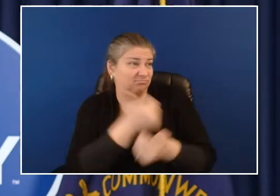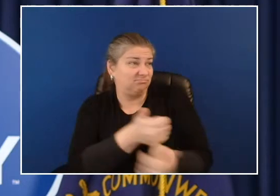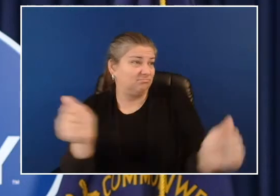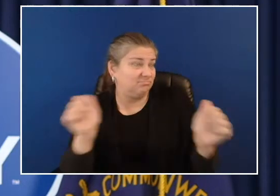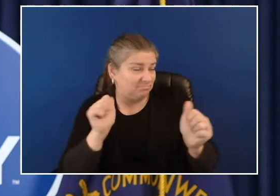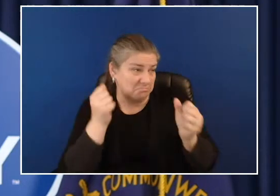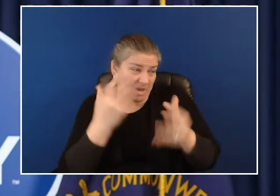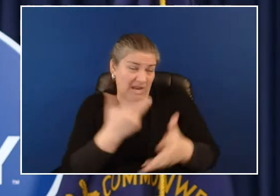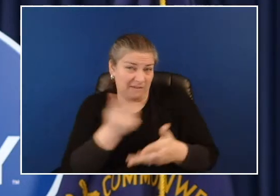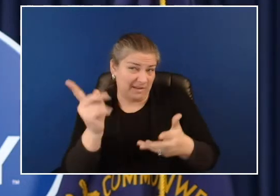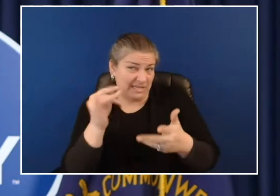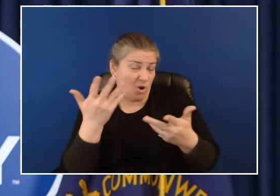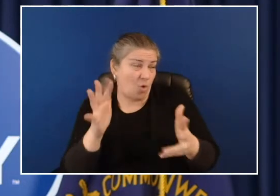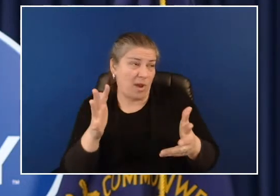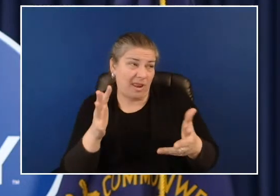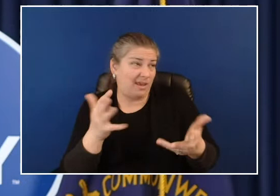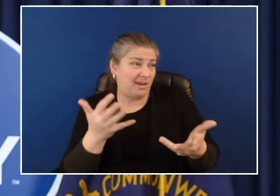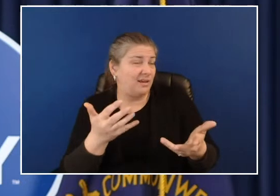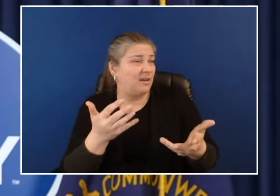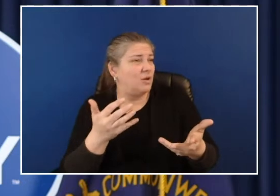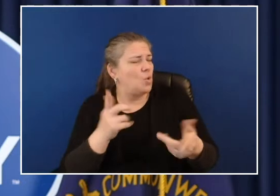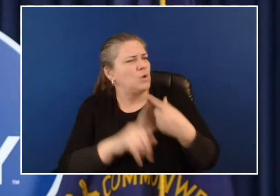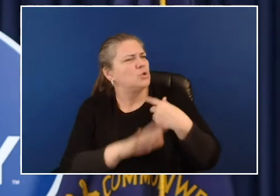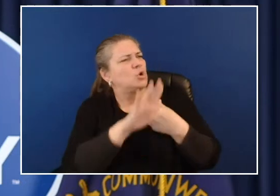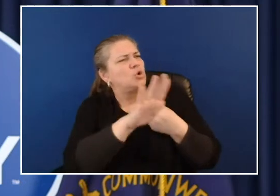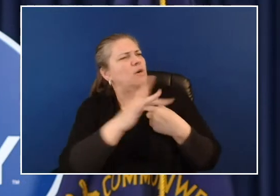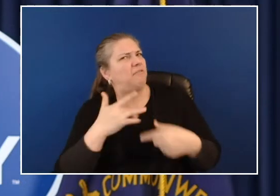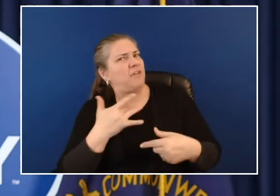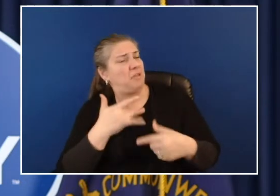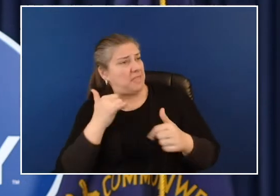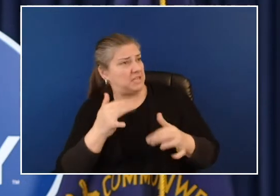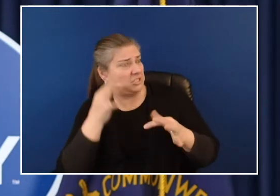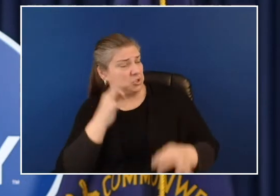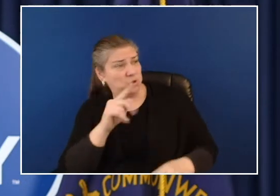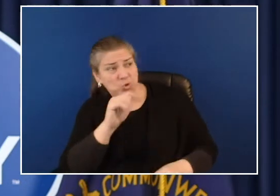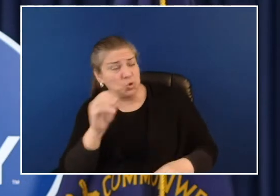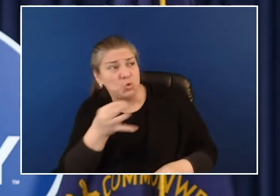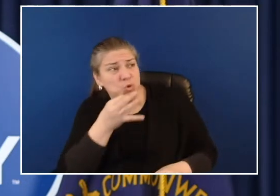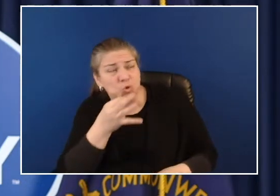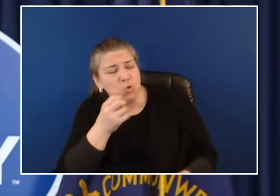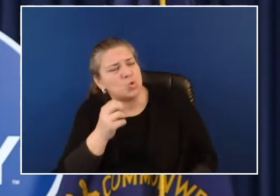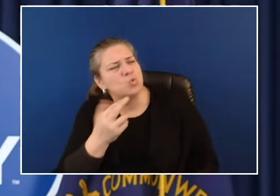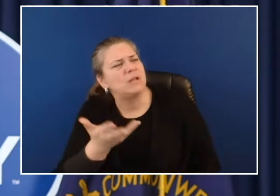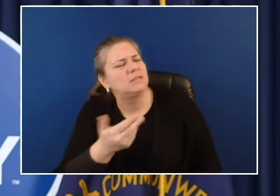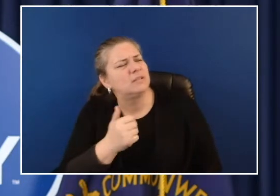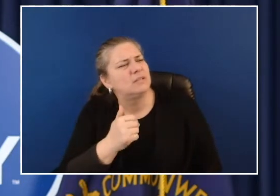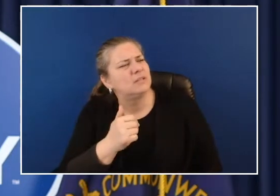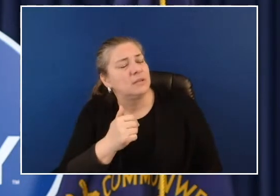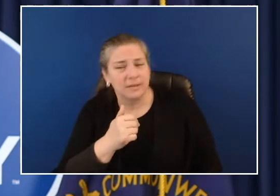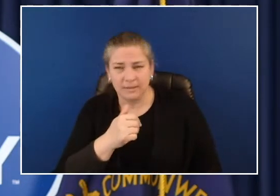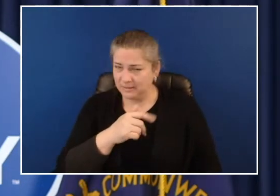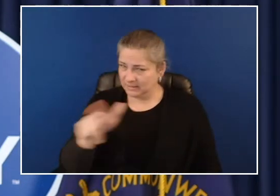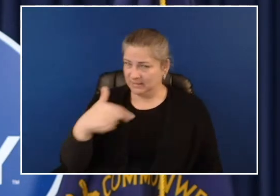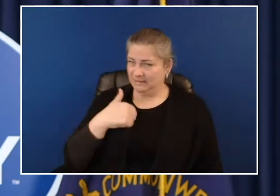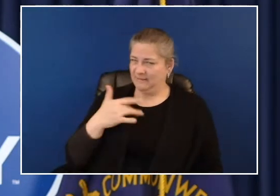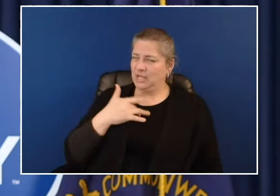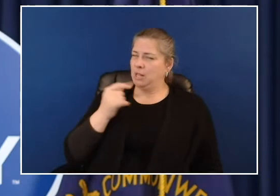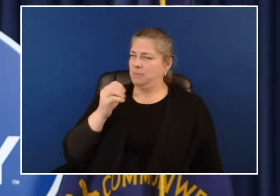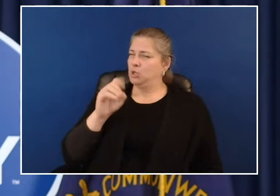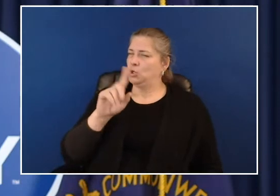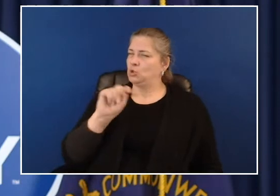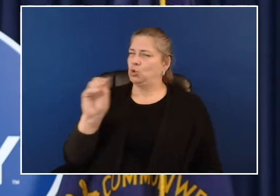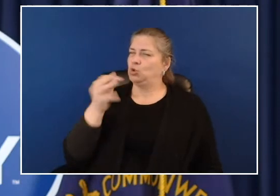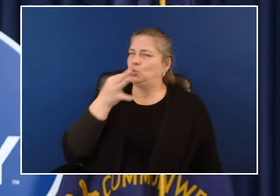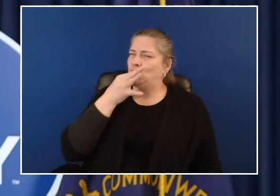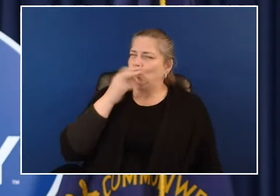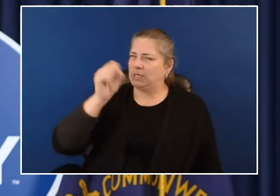week or so. What do you make of that decision? Has that come too soon to you? I do think it's a little too soon. I know they're under